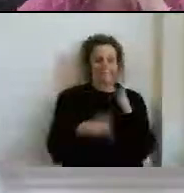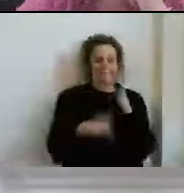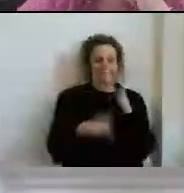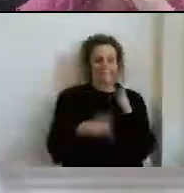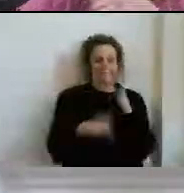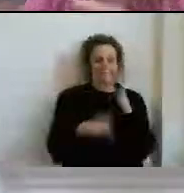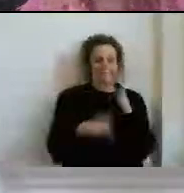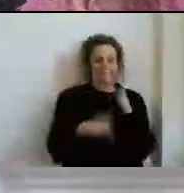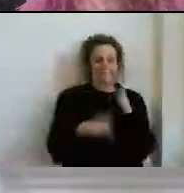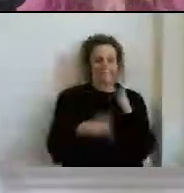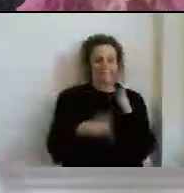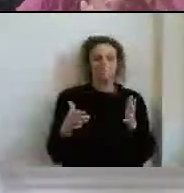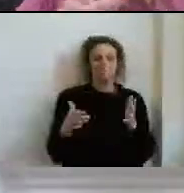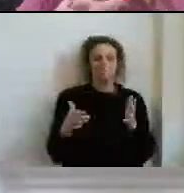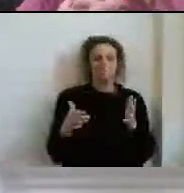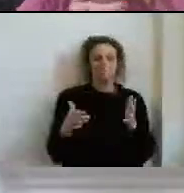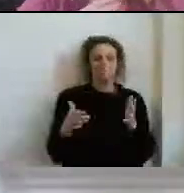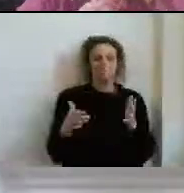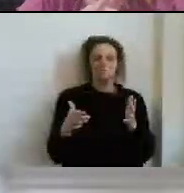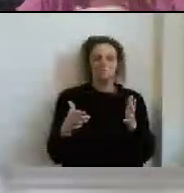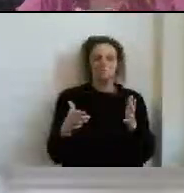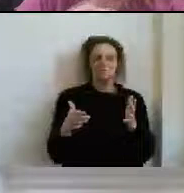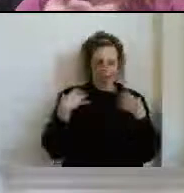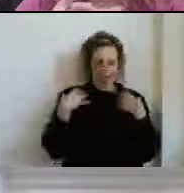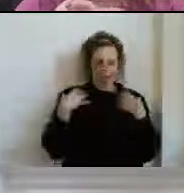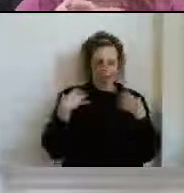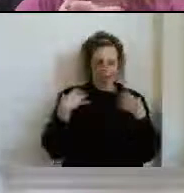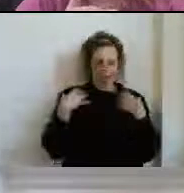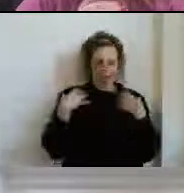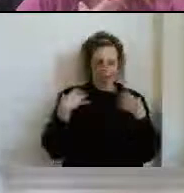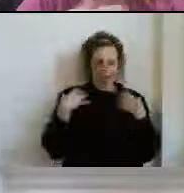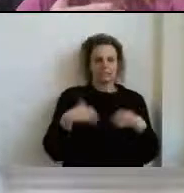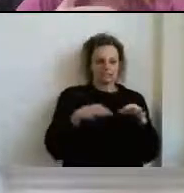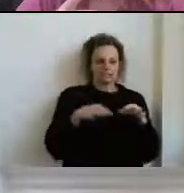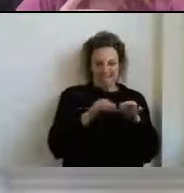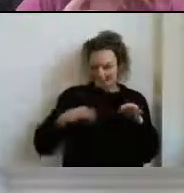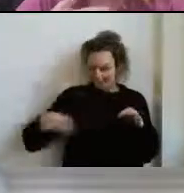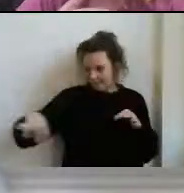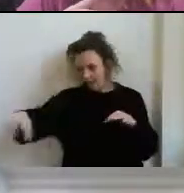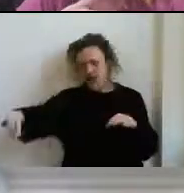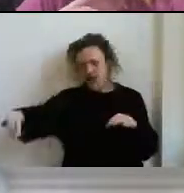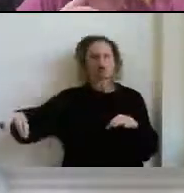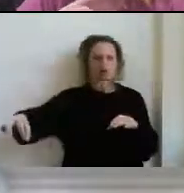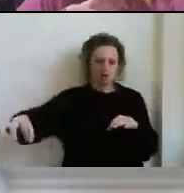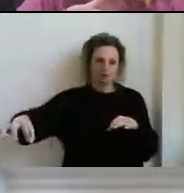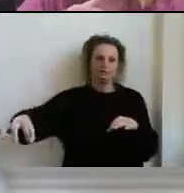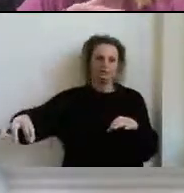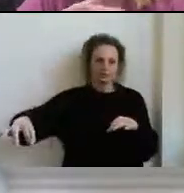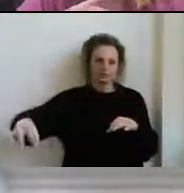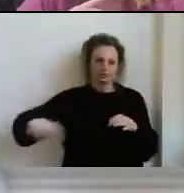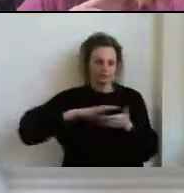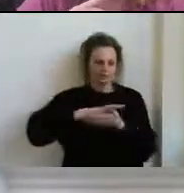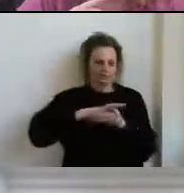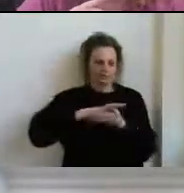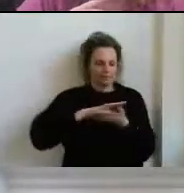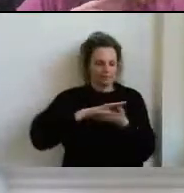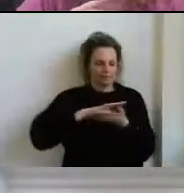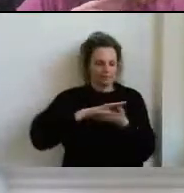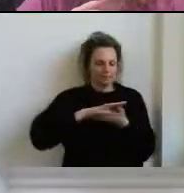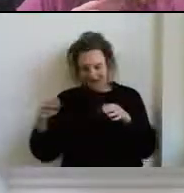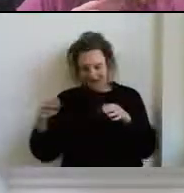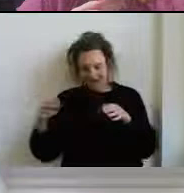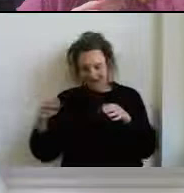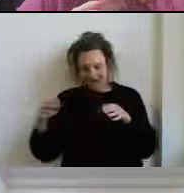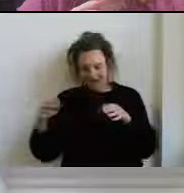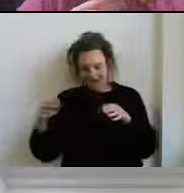also high-vis tactile cable loops for you to be able to find where you plug something in visually,